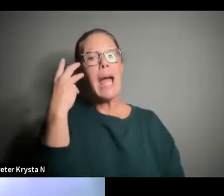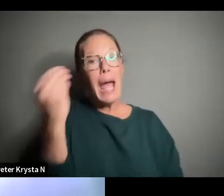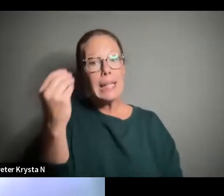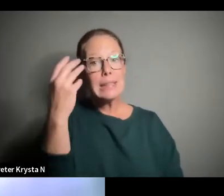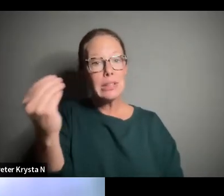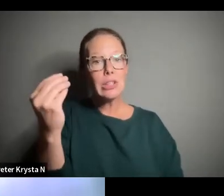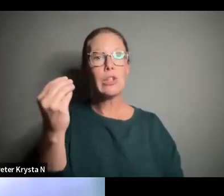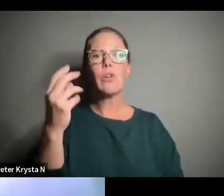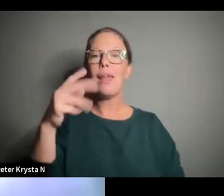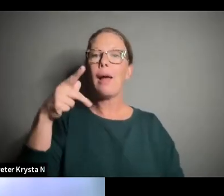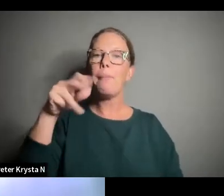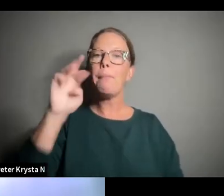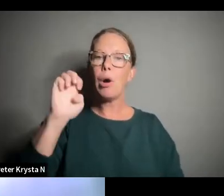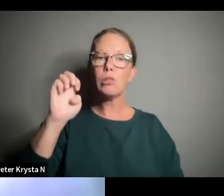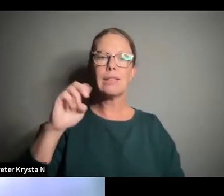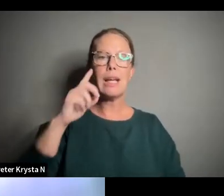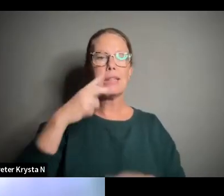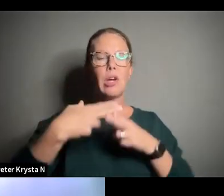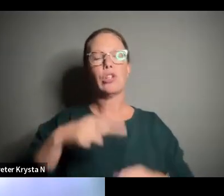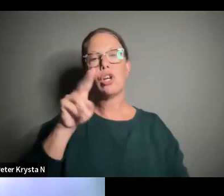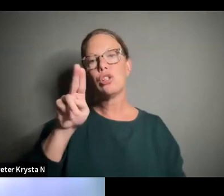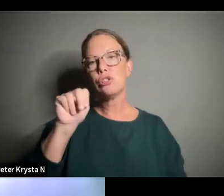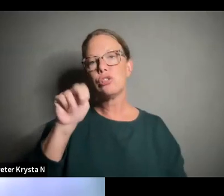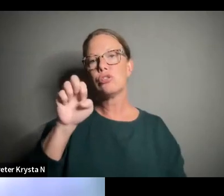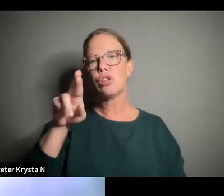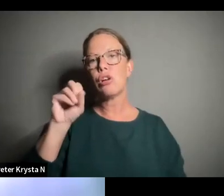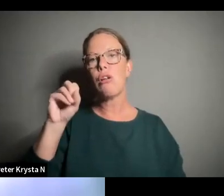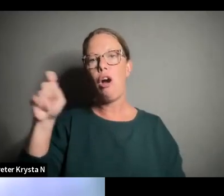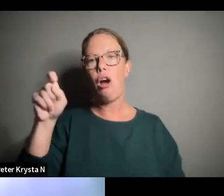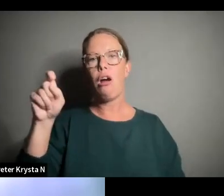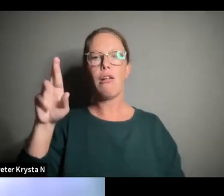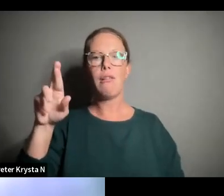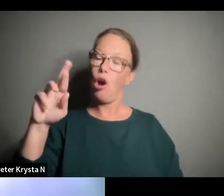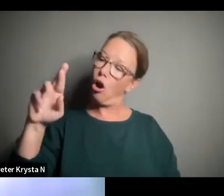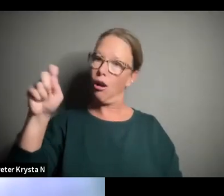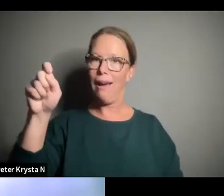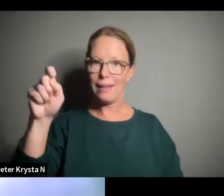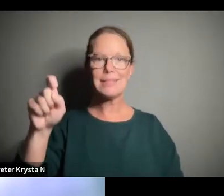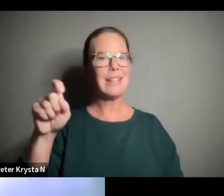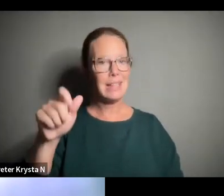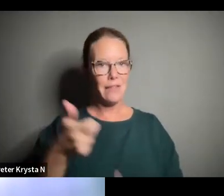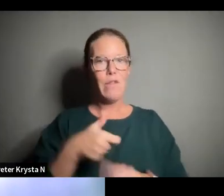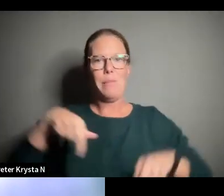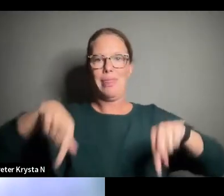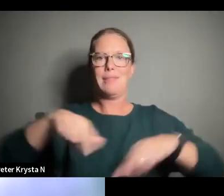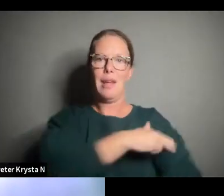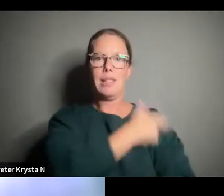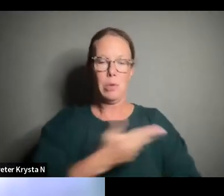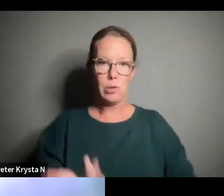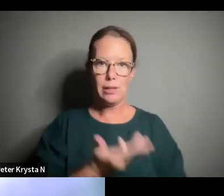pulse generator. The name of it's called NeurRx. It's made by Synapse Biomedical, which came out of my university here. And